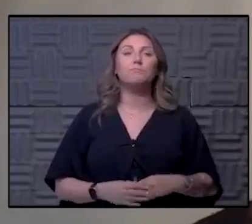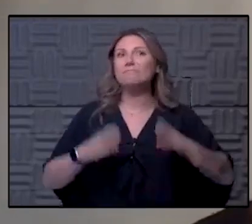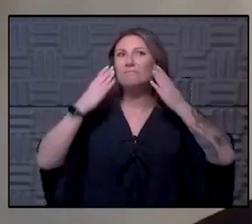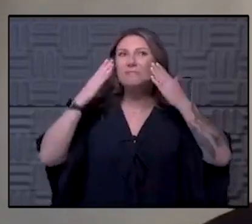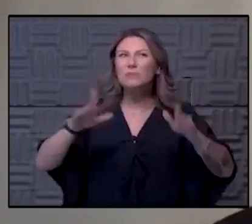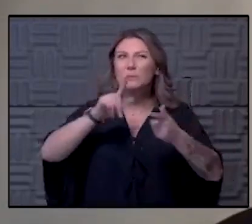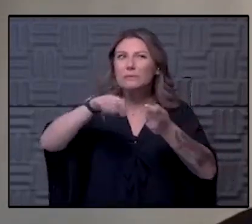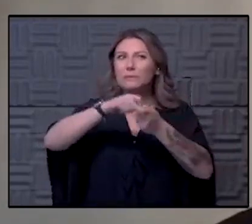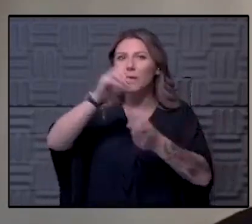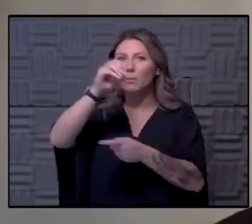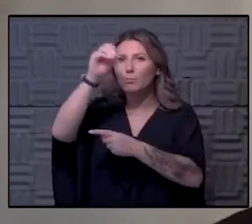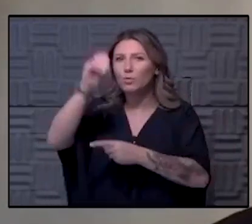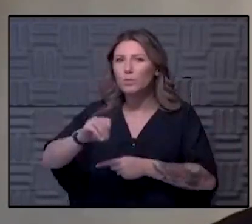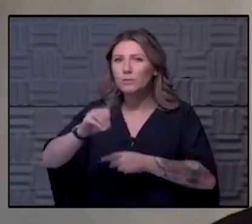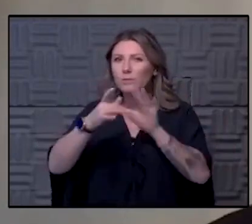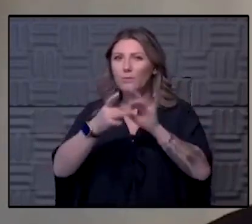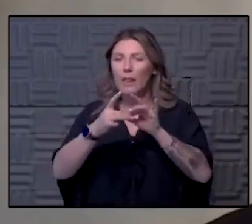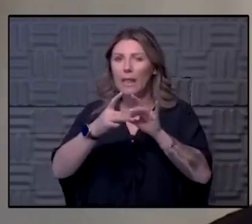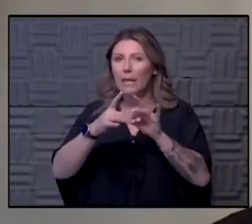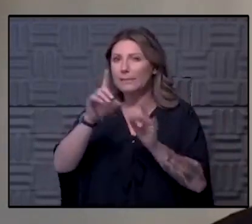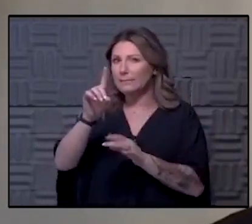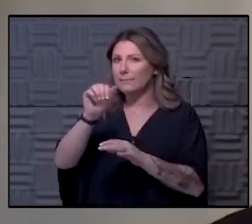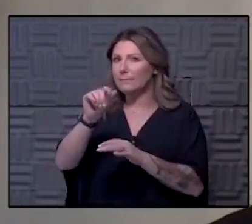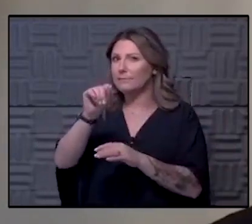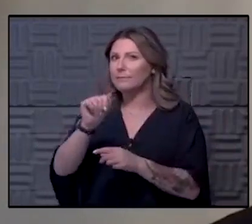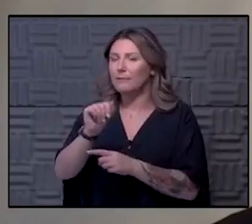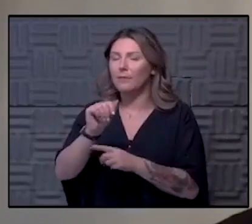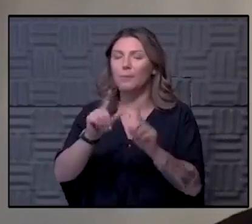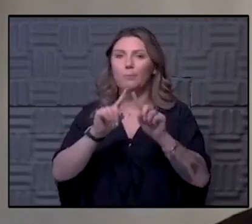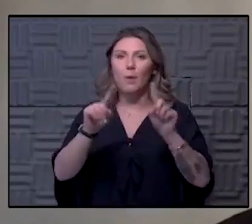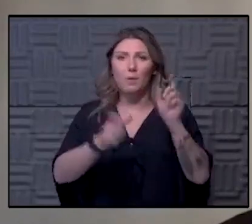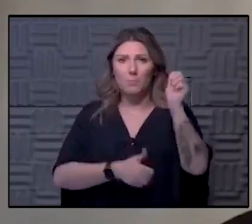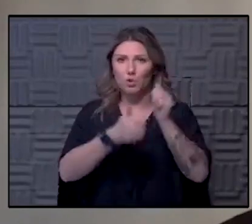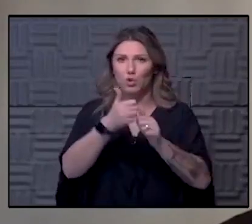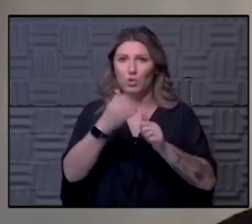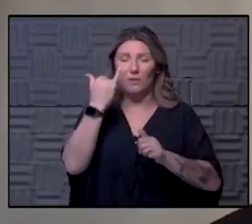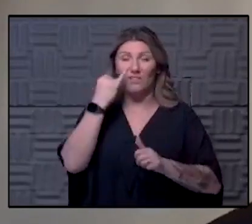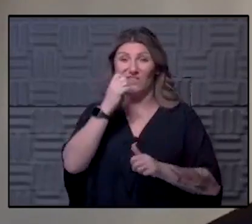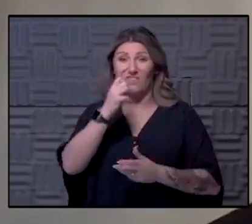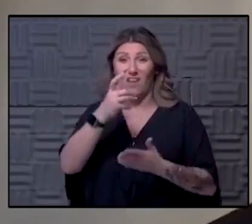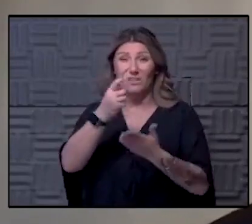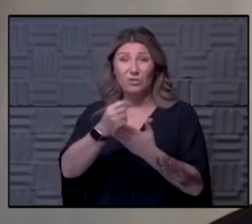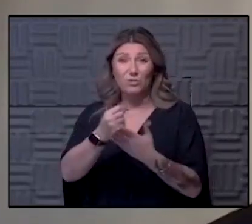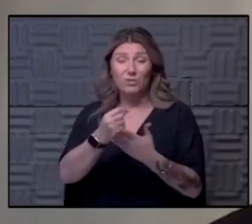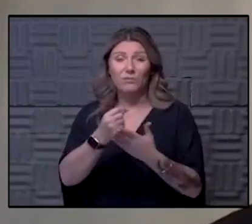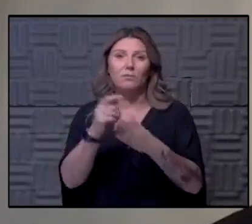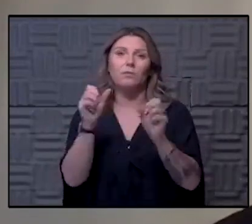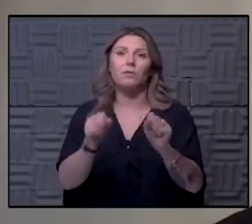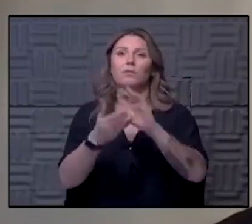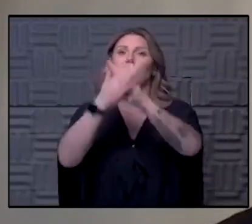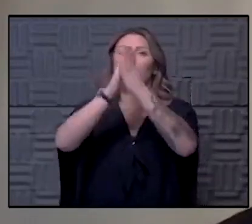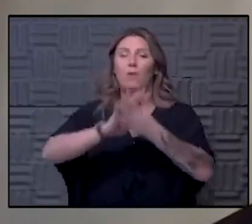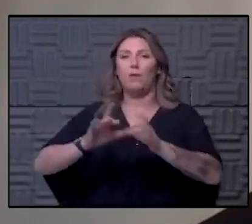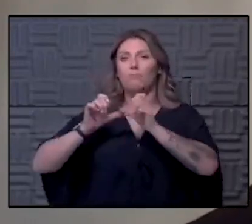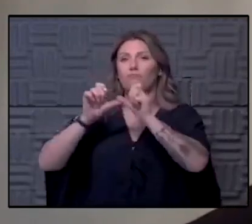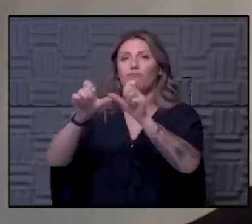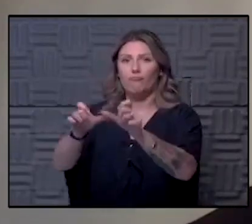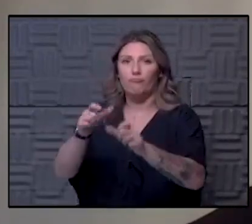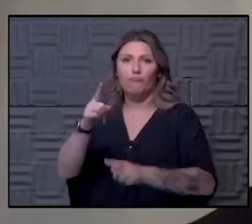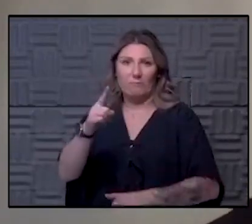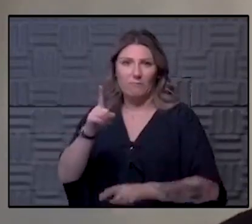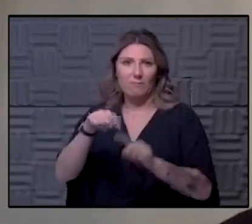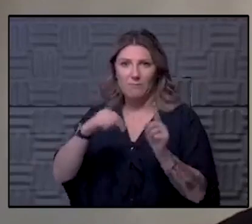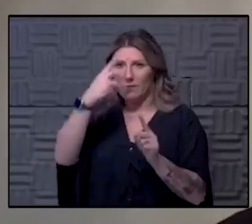exact percentage data-wise, but I do believe that the majority of it, if not treated, can turn into chronic insomnia, because